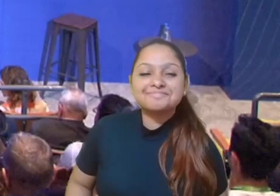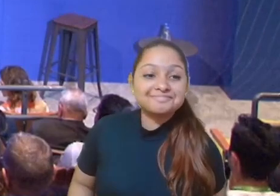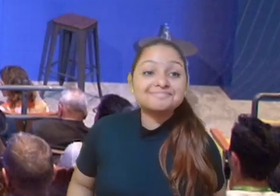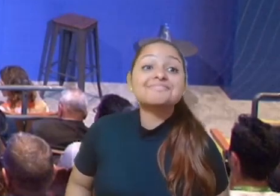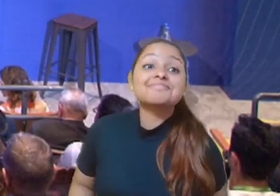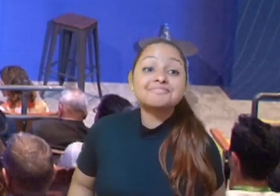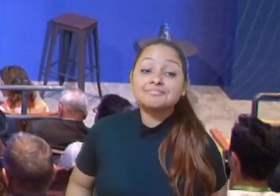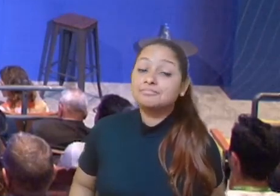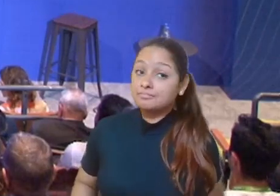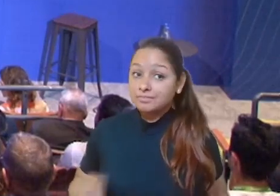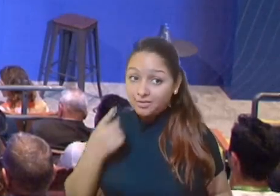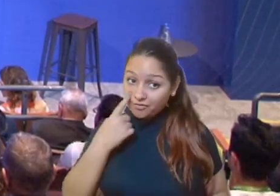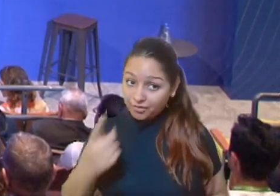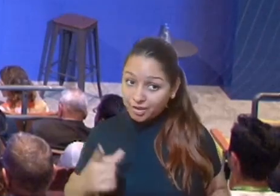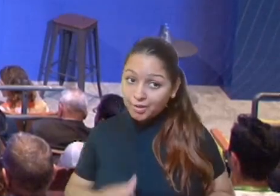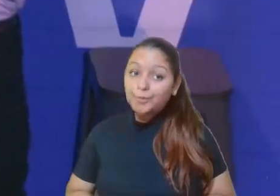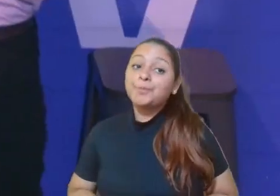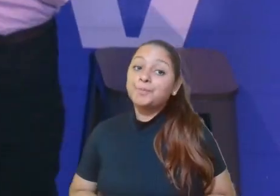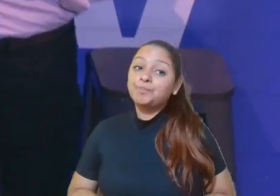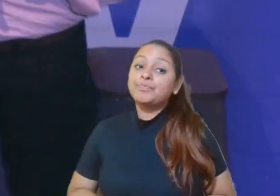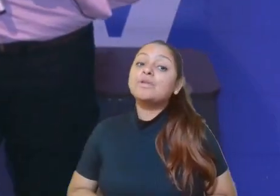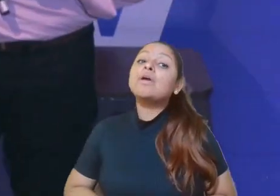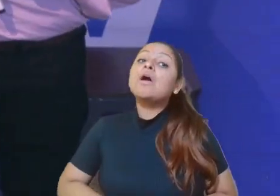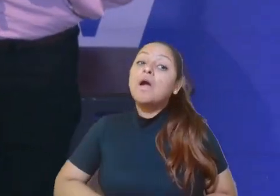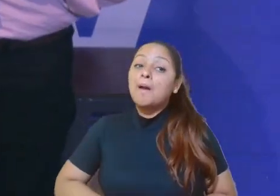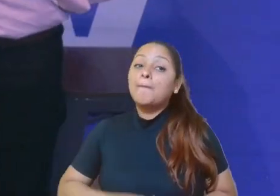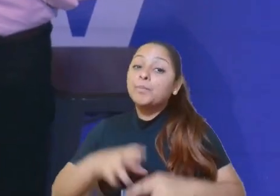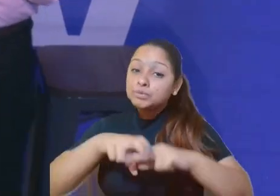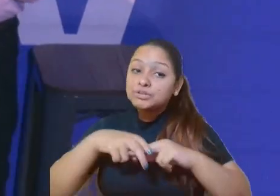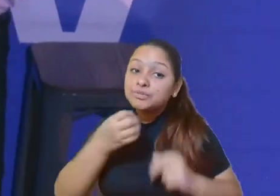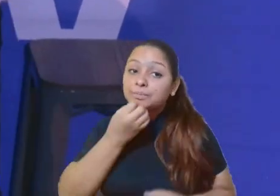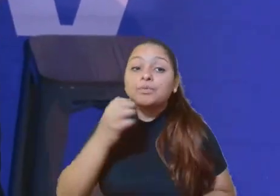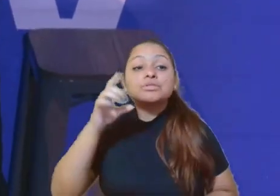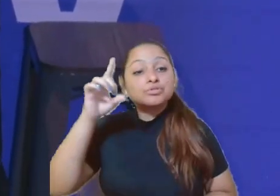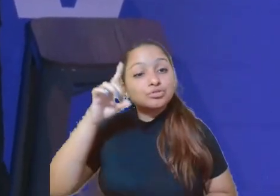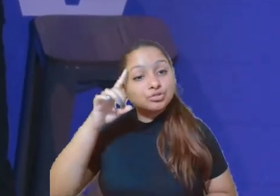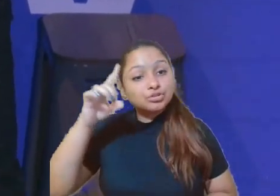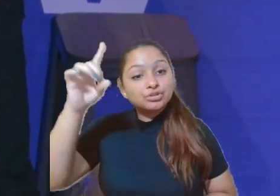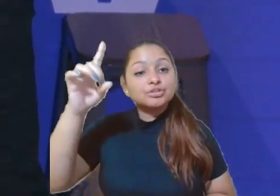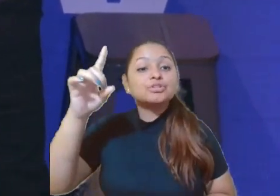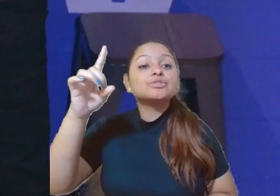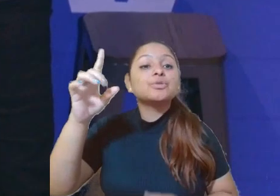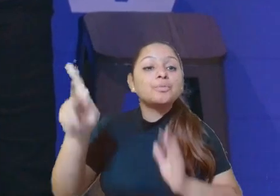You see, as we have a partner, Director of Technology, as Bertolucci, because